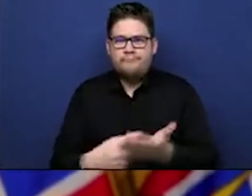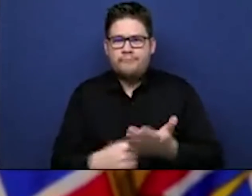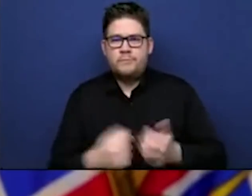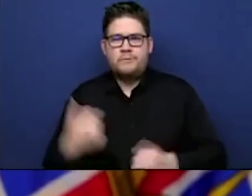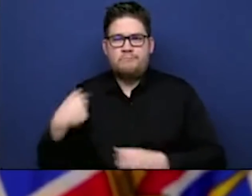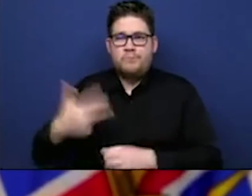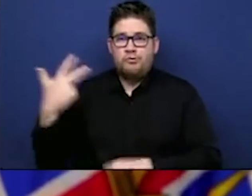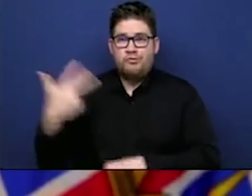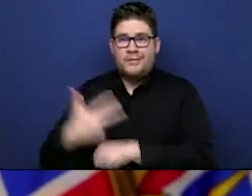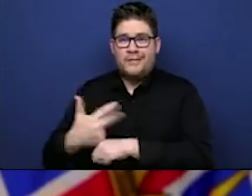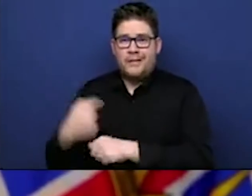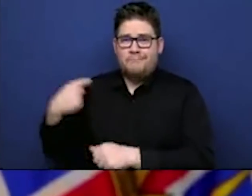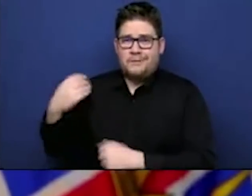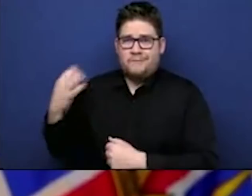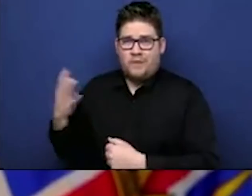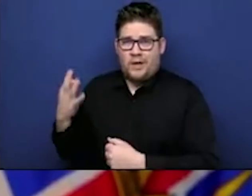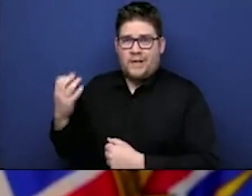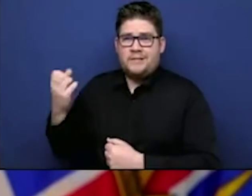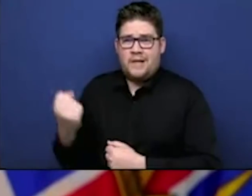Saturday, we had